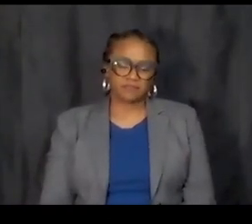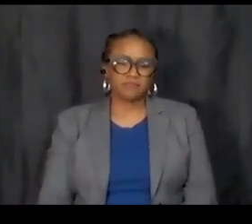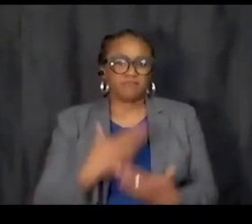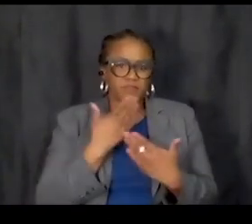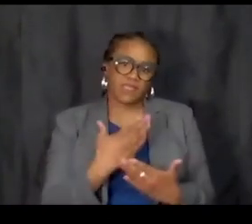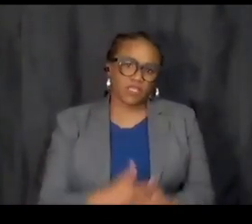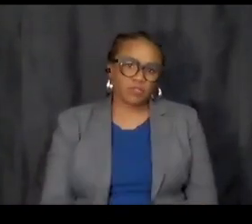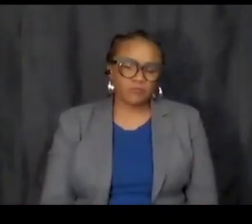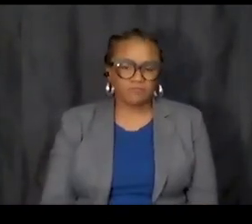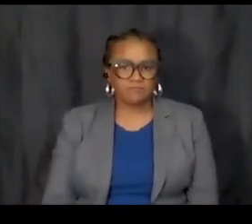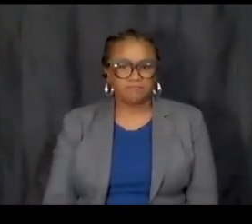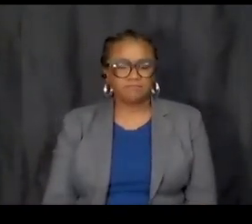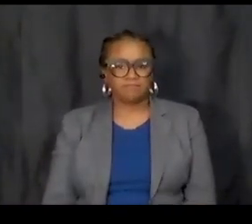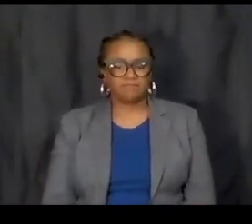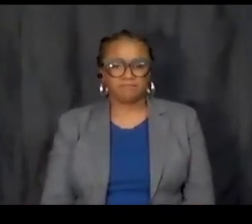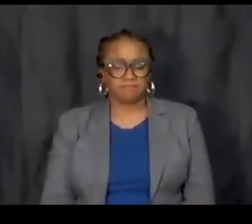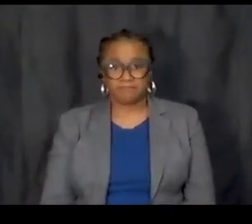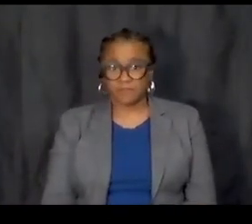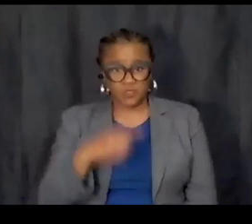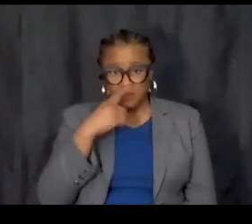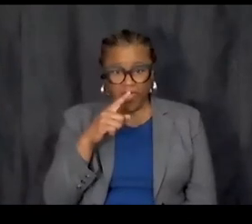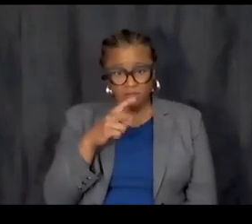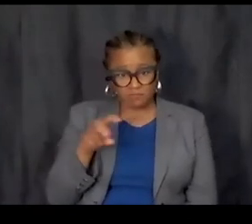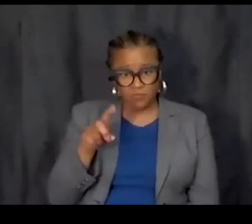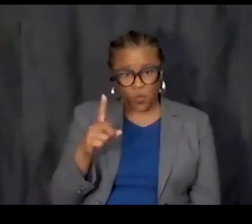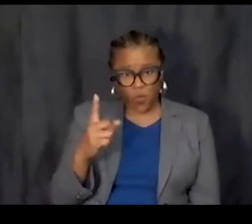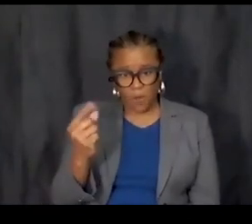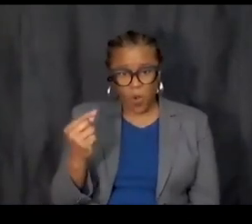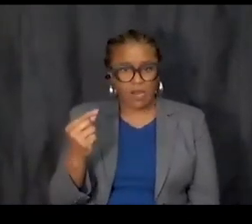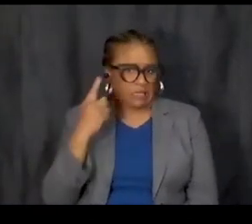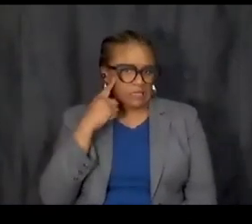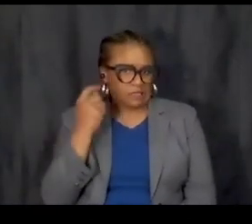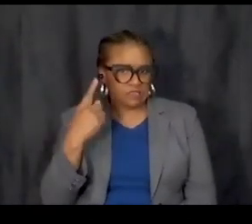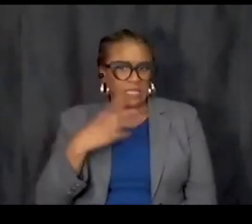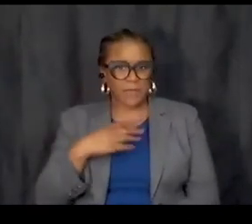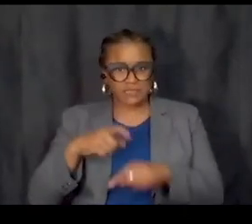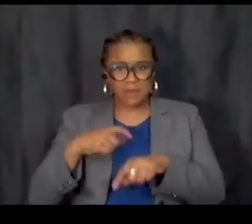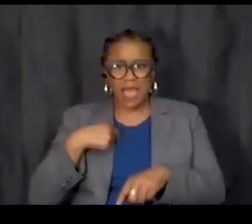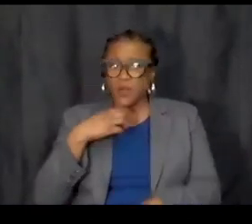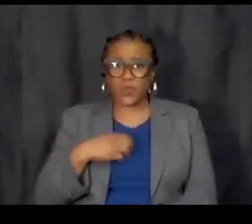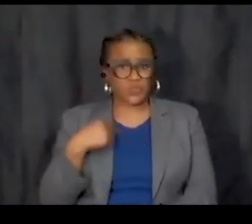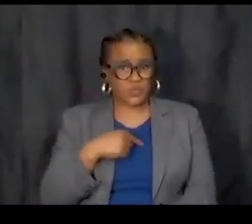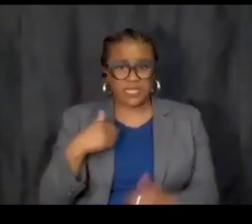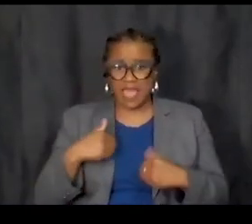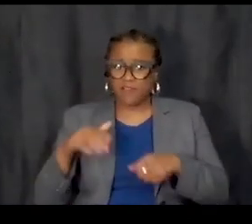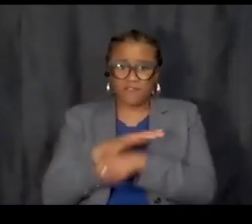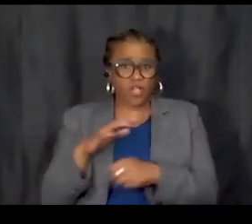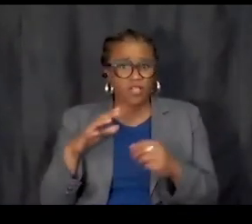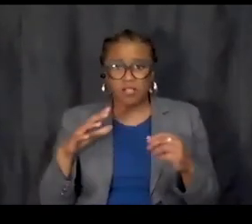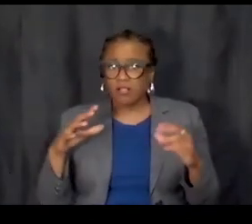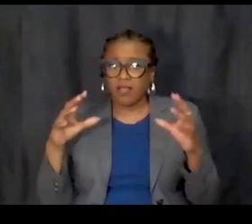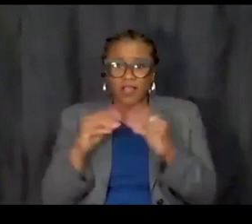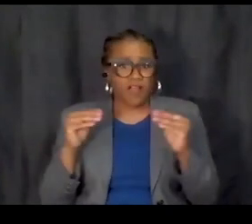Can I hop over to one more? Because I want to be mindful of our time. I wish that we actually had a full conference instead of an hour. We'll work